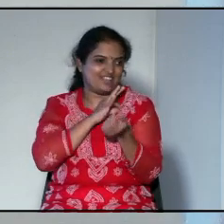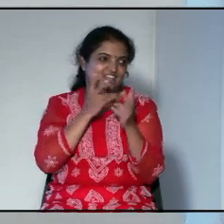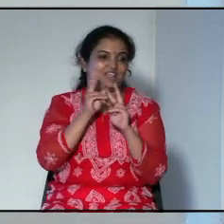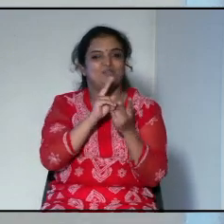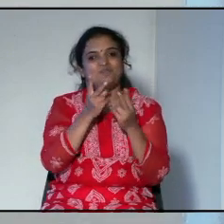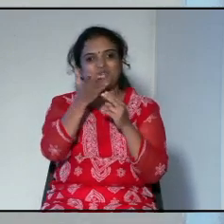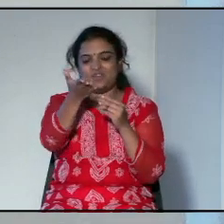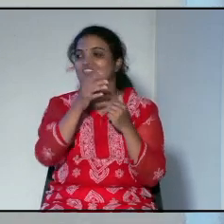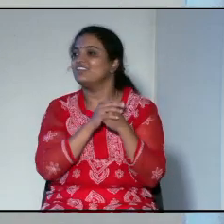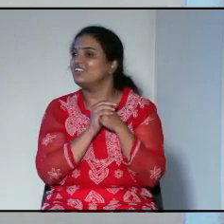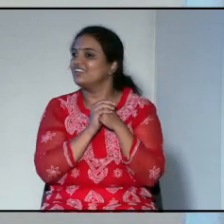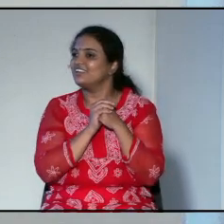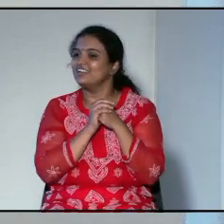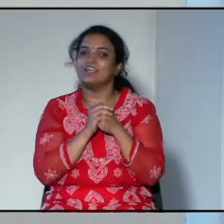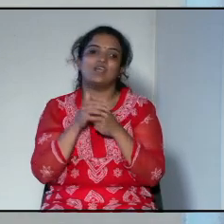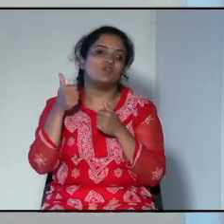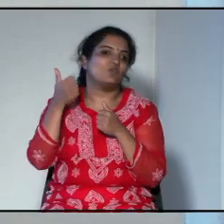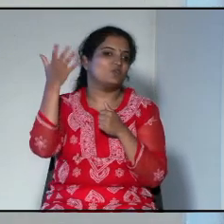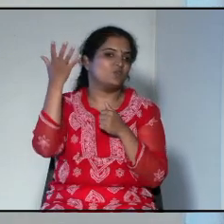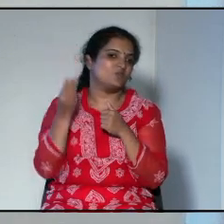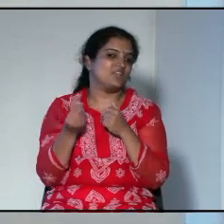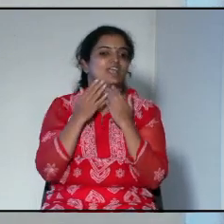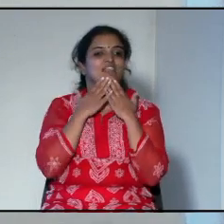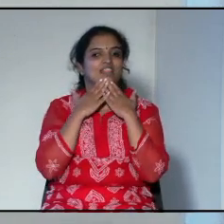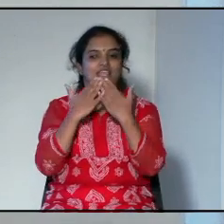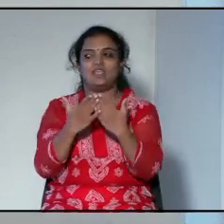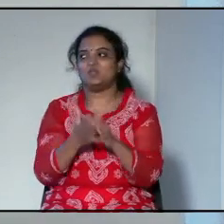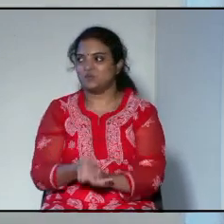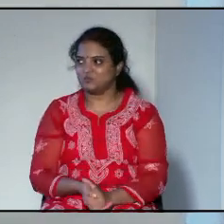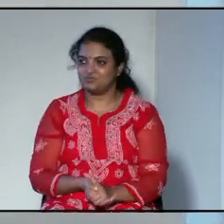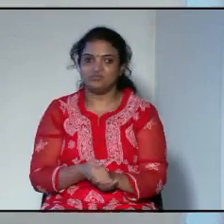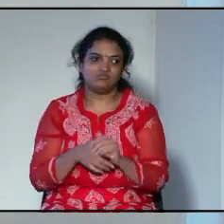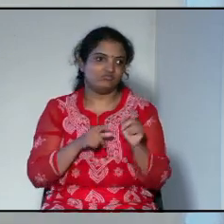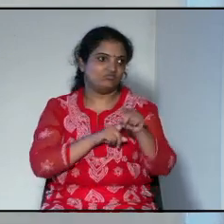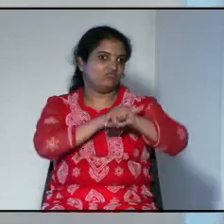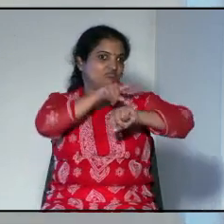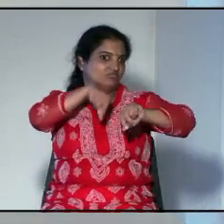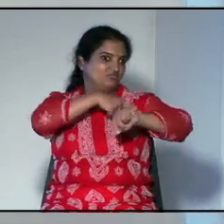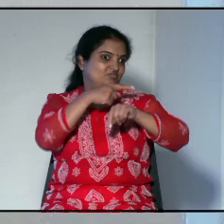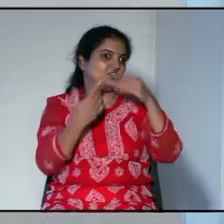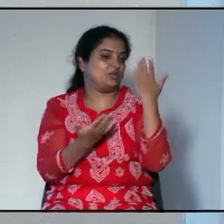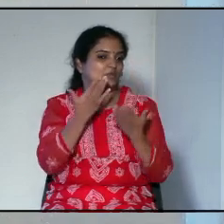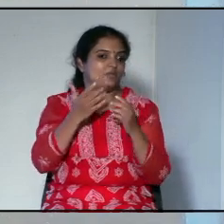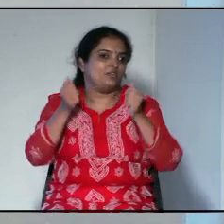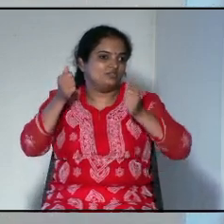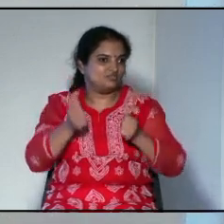thank you for being here and have a good night and a safe journey home. Thank you for staying through a long talk too.